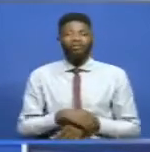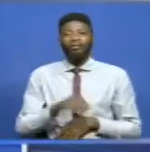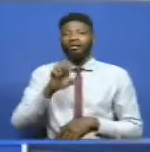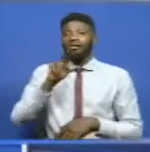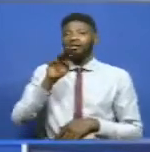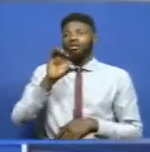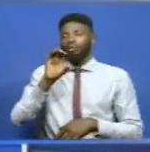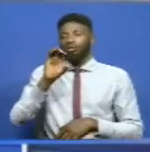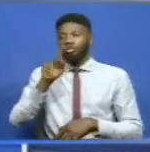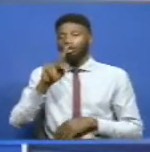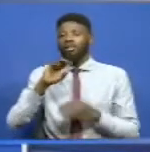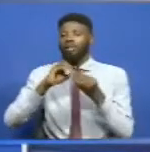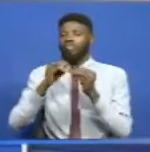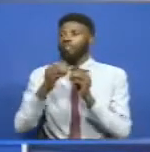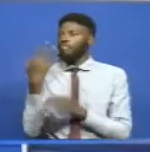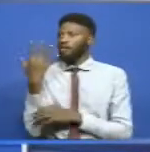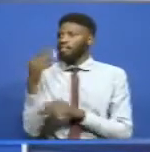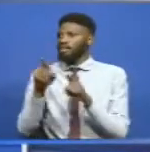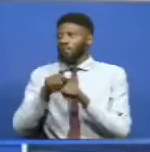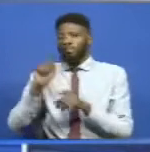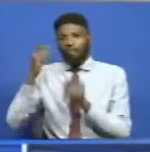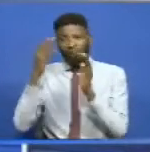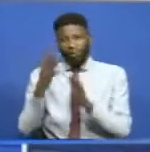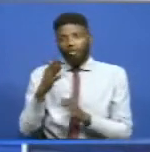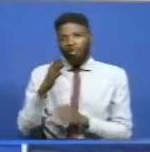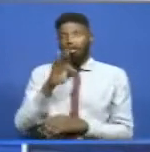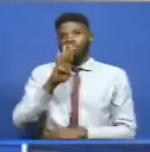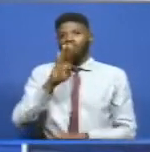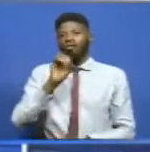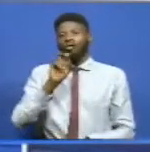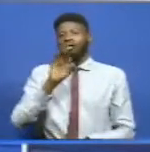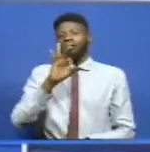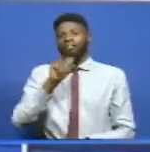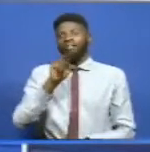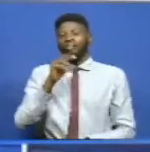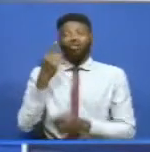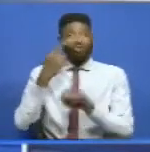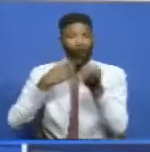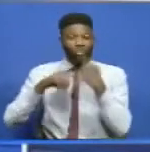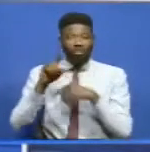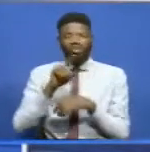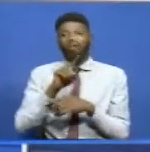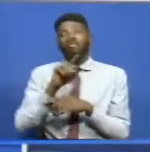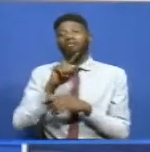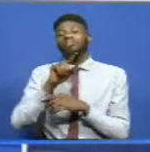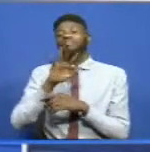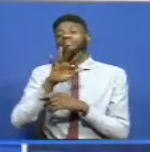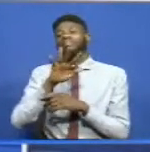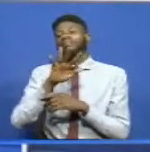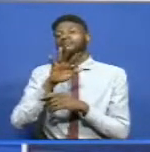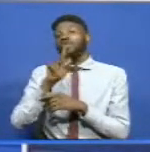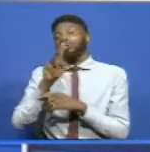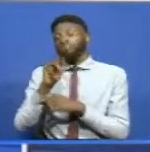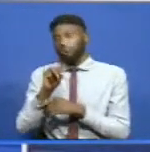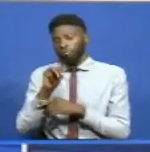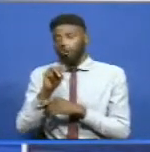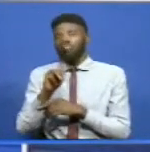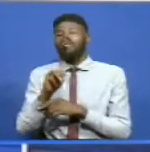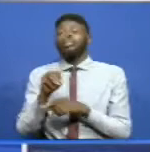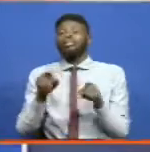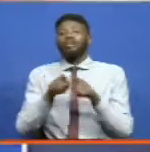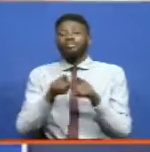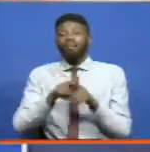finished fifth. Another Kenyan, Boniface Kibiwott, won the 5-kilometer race with compatriot Mathew Kibarus crossing the line in fifth